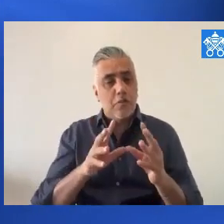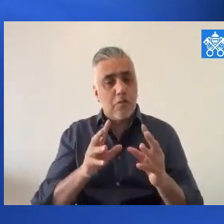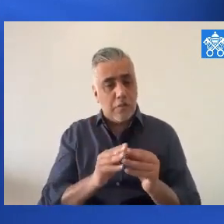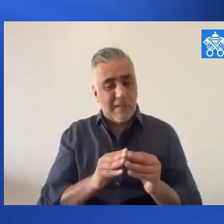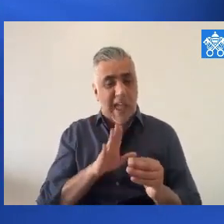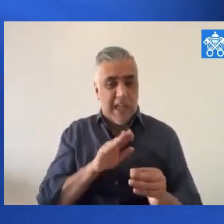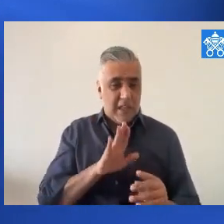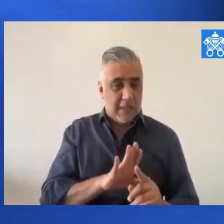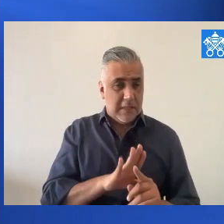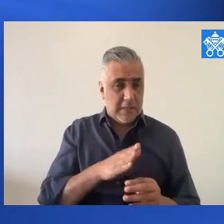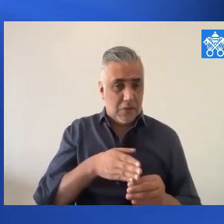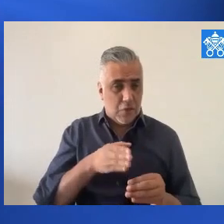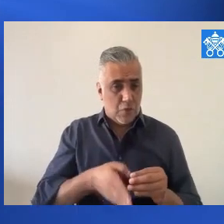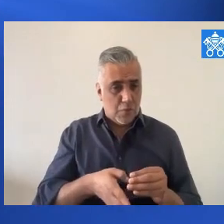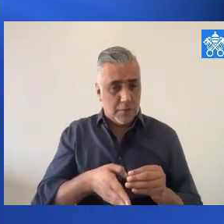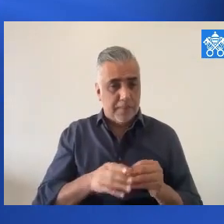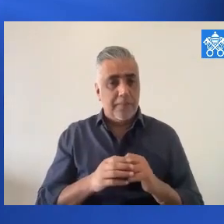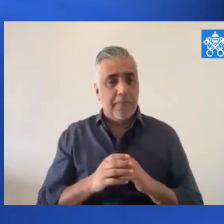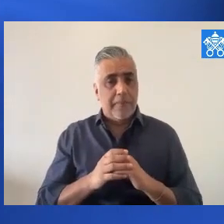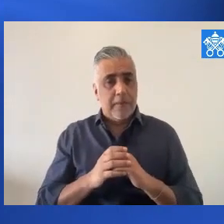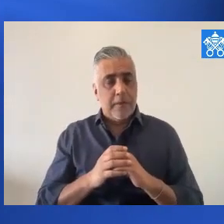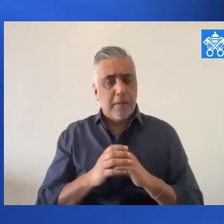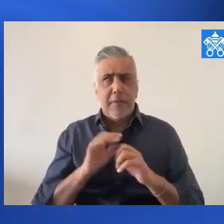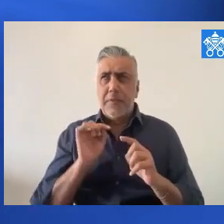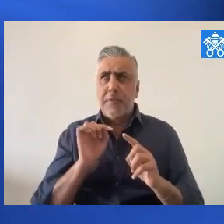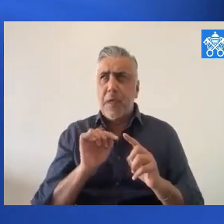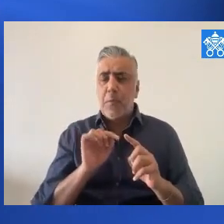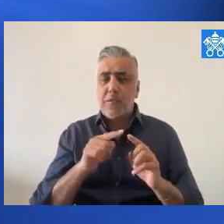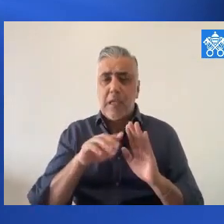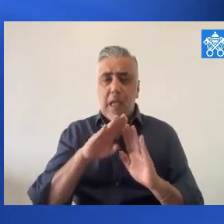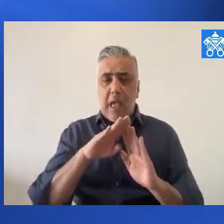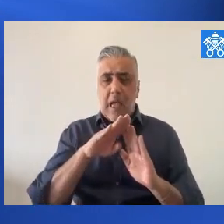National Eucharistic Congress and its conclusion.